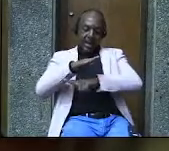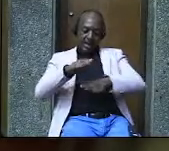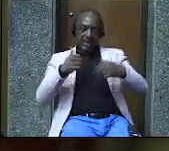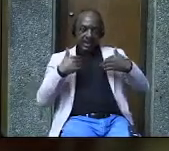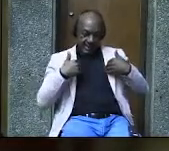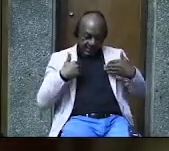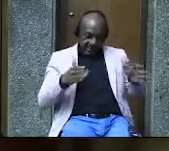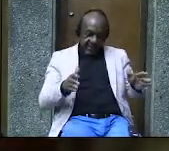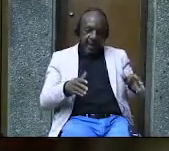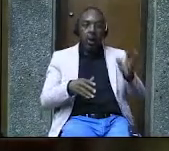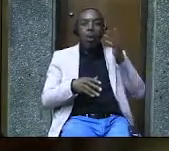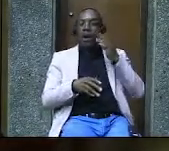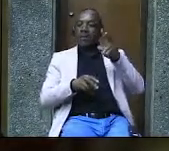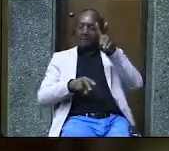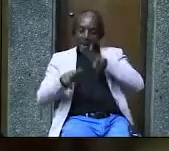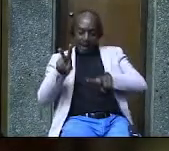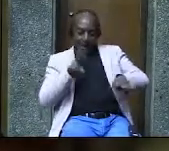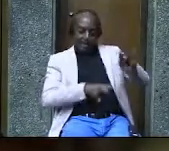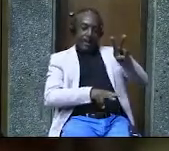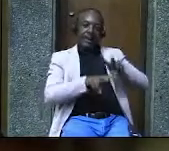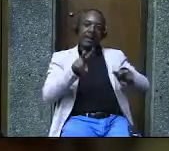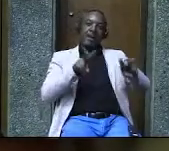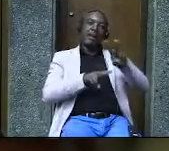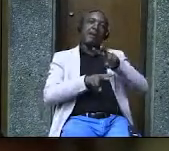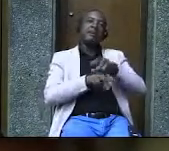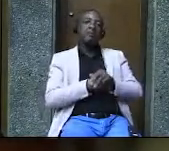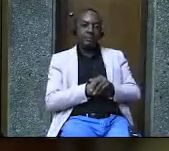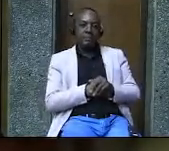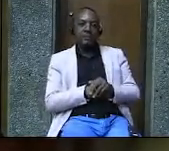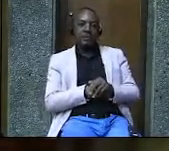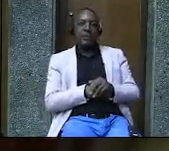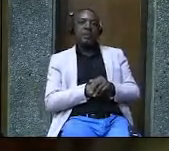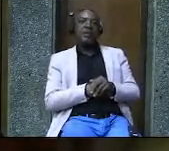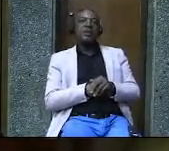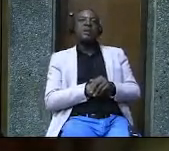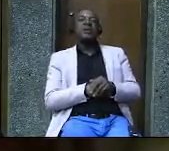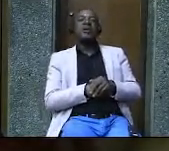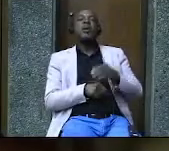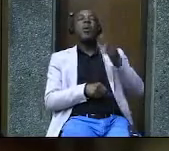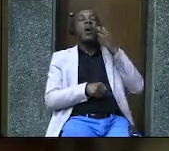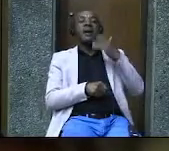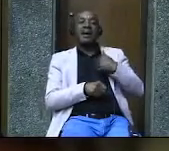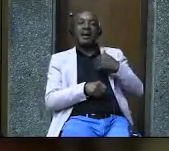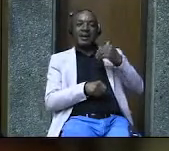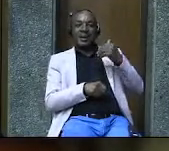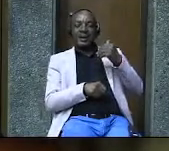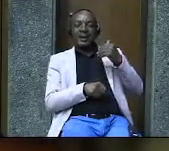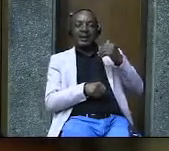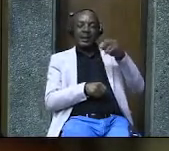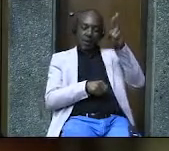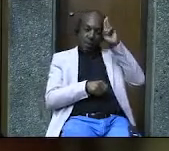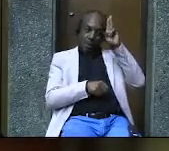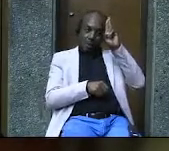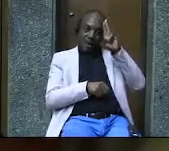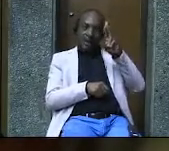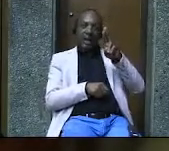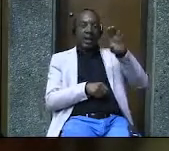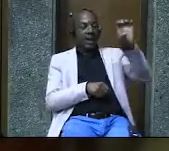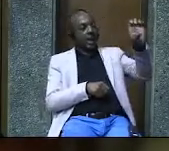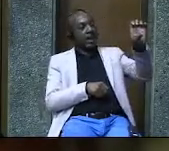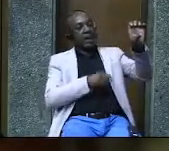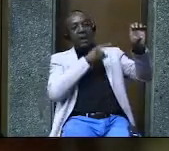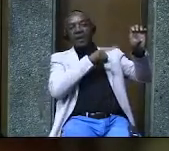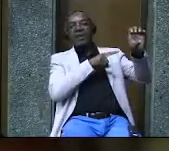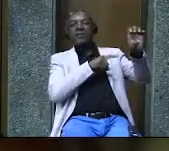D.P. Taga. And as we know that Everton, first it was registered at the deeds office